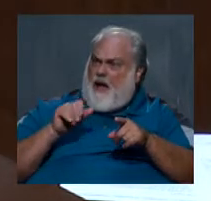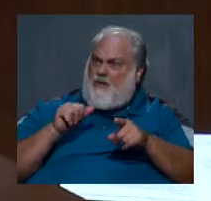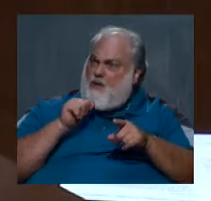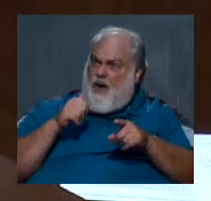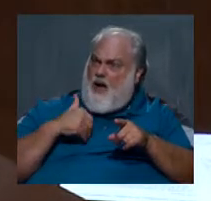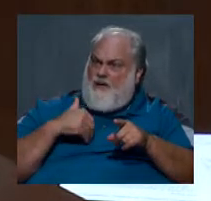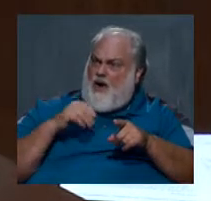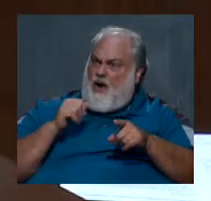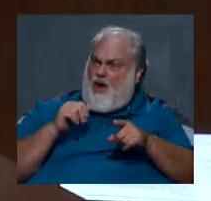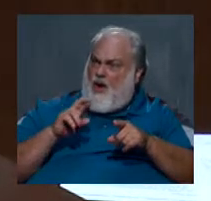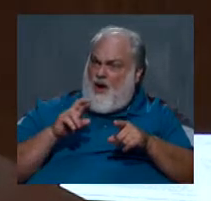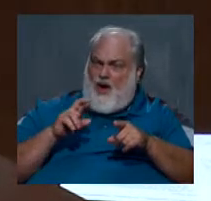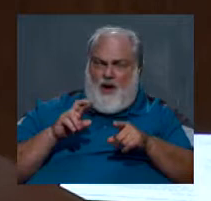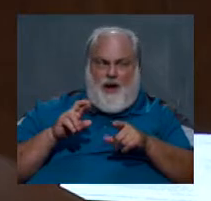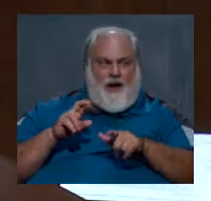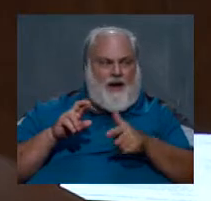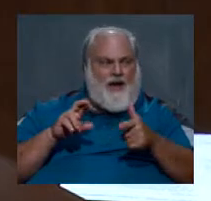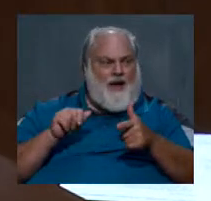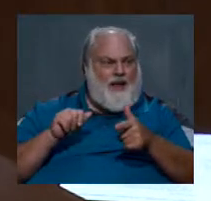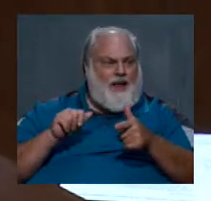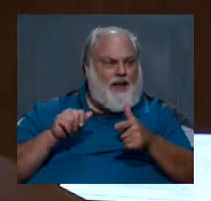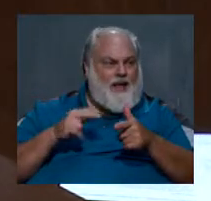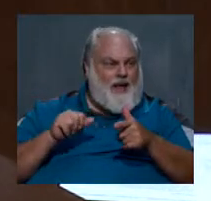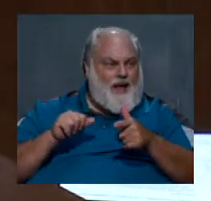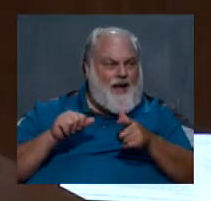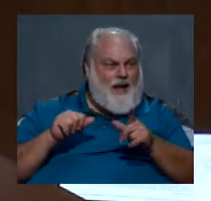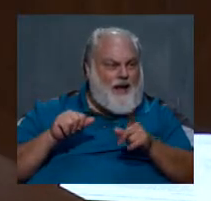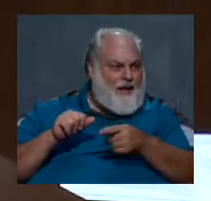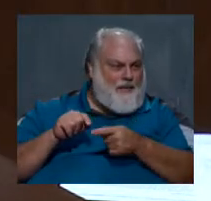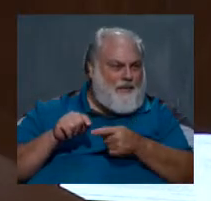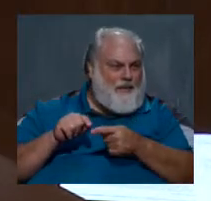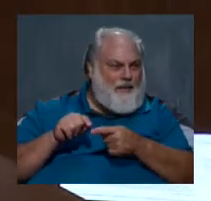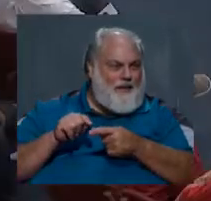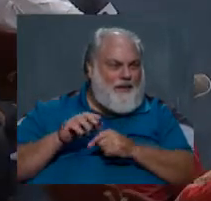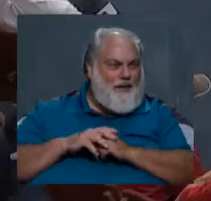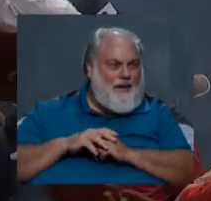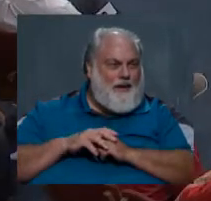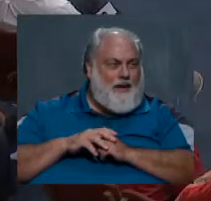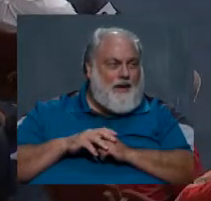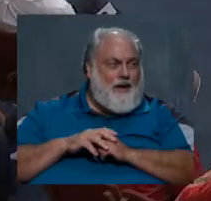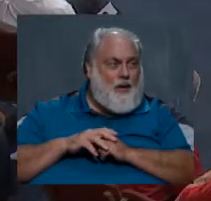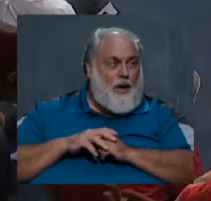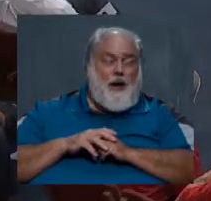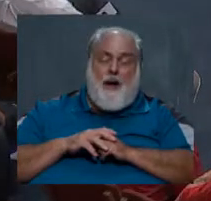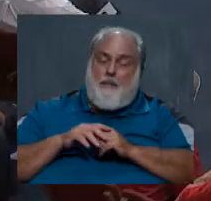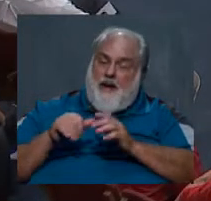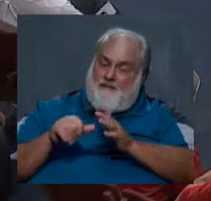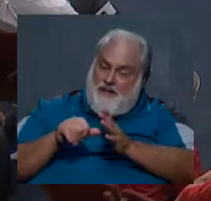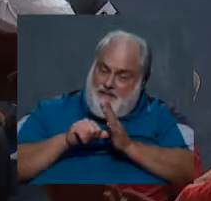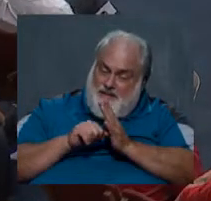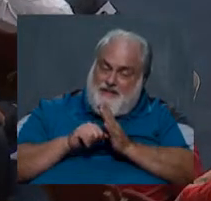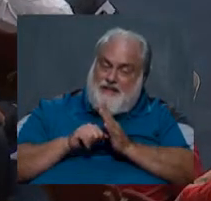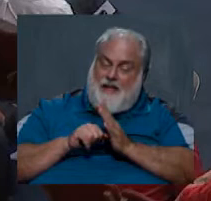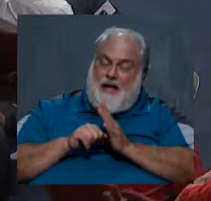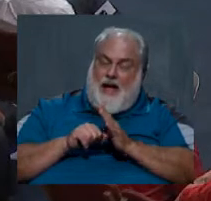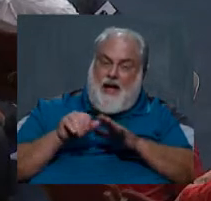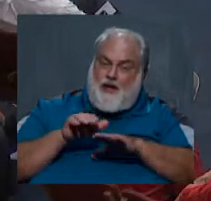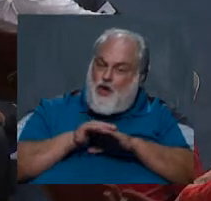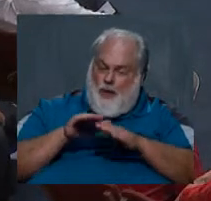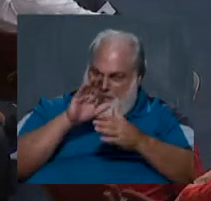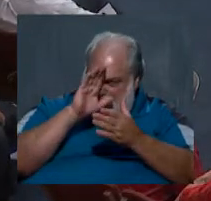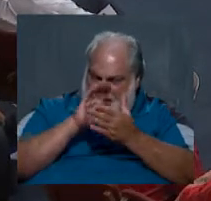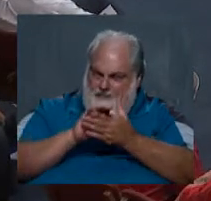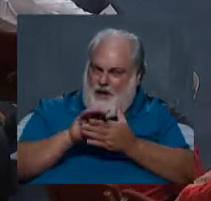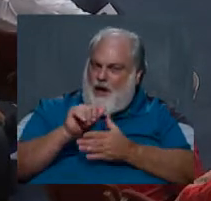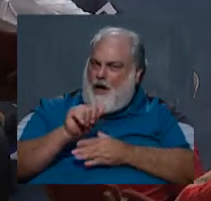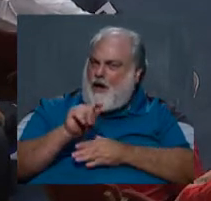have a car. Commissioner Leahy, can we kind of get some direction here? All right, but what I'm trying to say is that I don't think that traffic